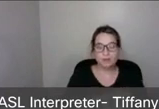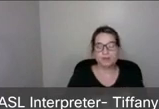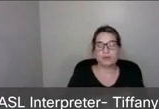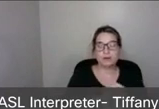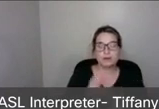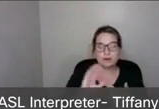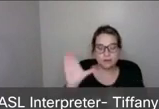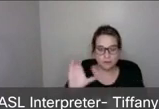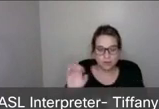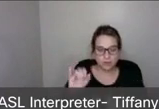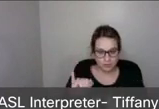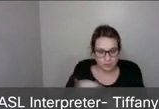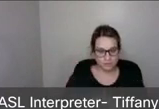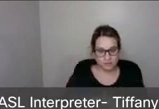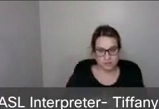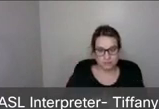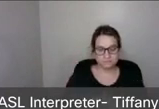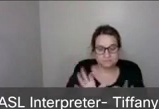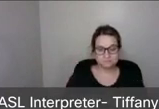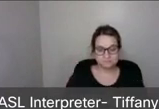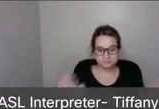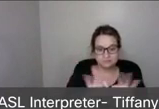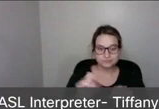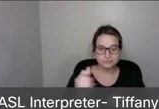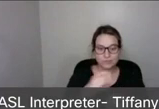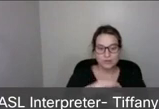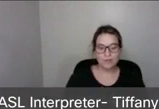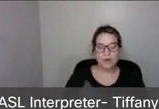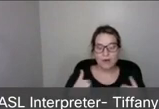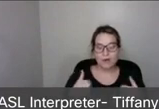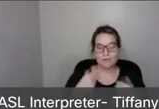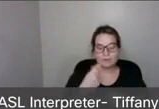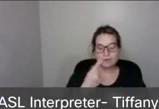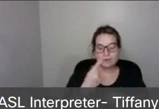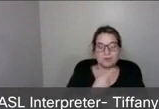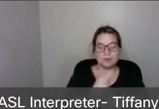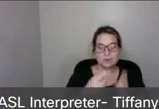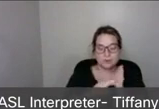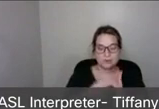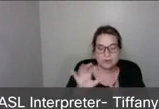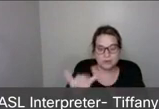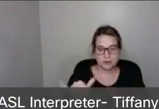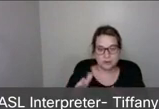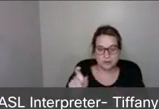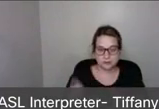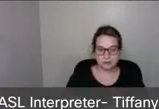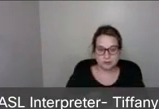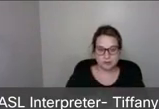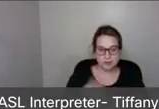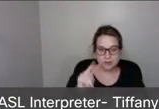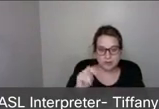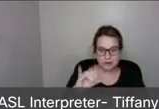of interest is key so that all constituents get the representation they deserve. In Navajo County, we have